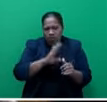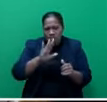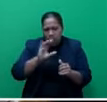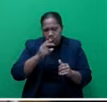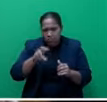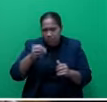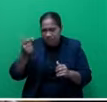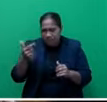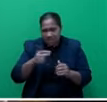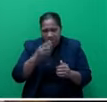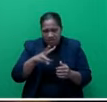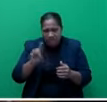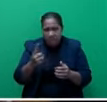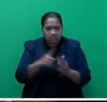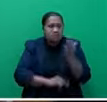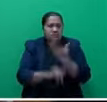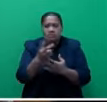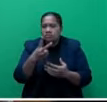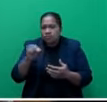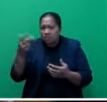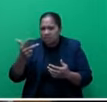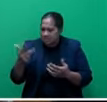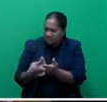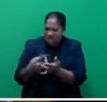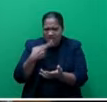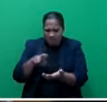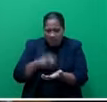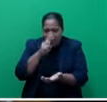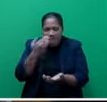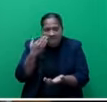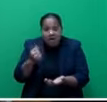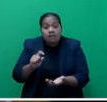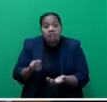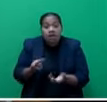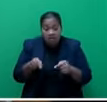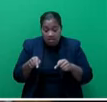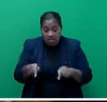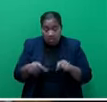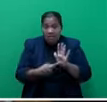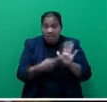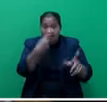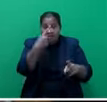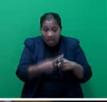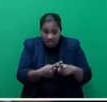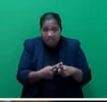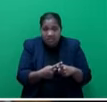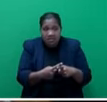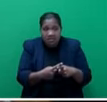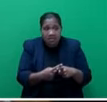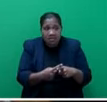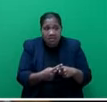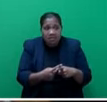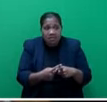July 2018. I could not find other annual reports, but the stats that they gave, the stats that